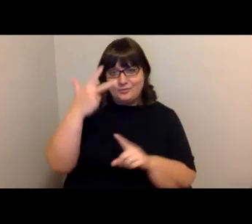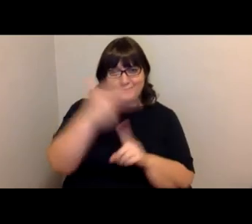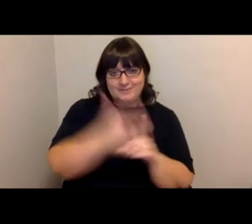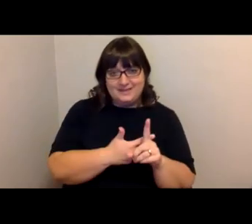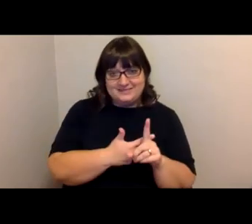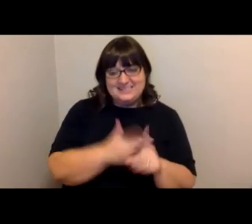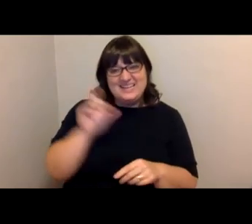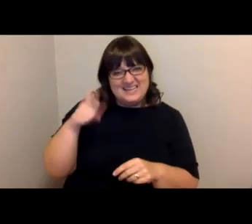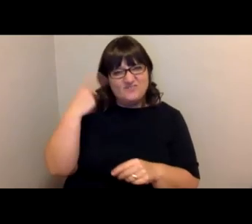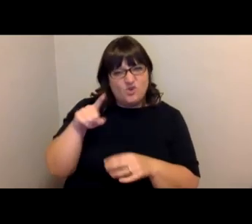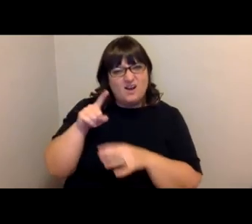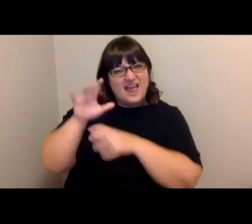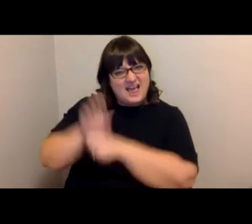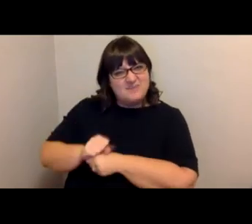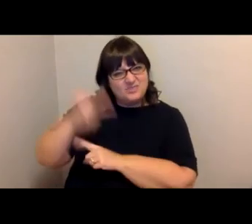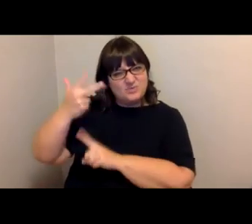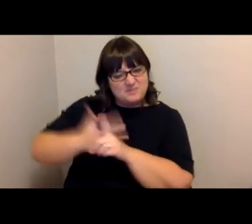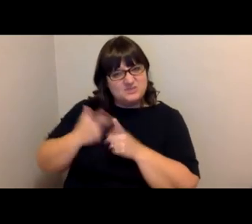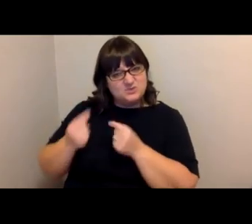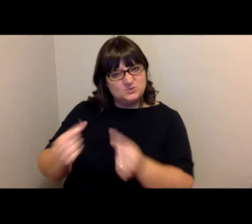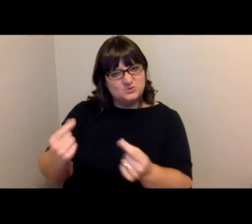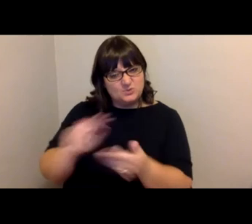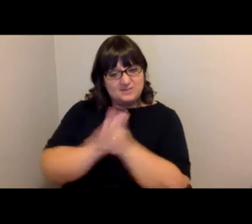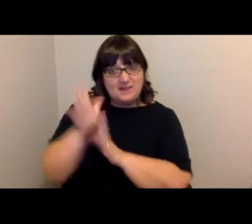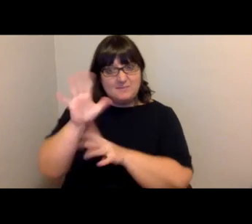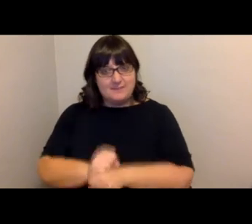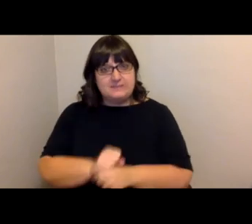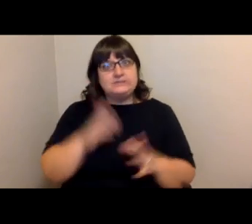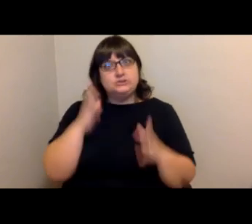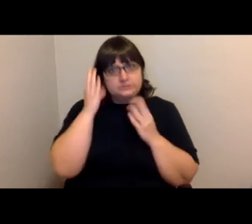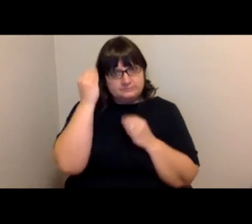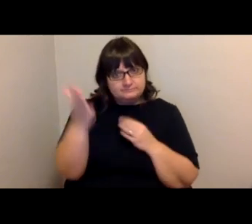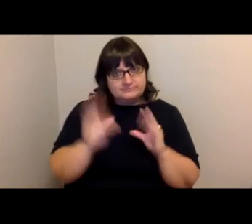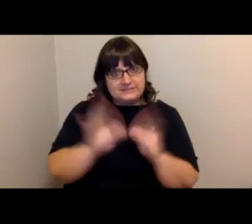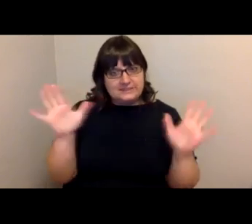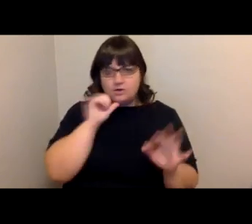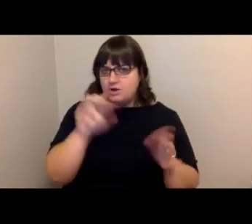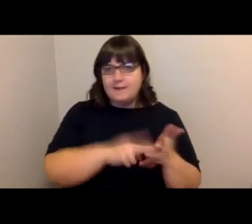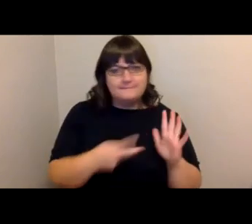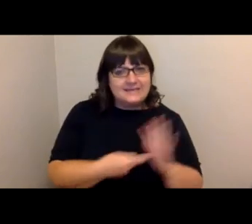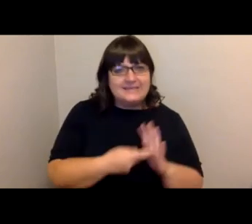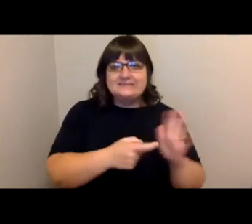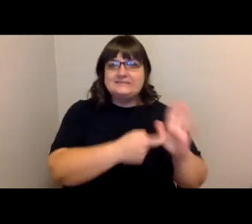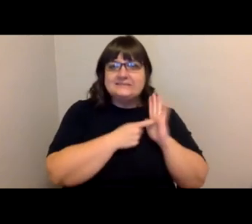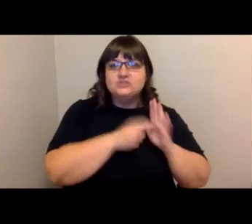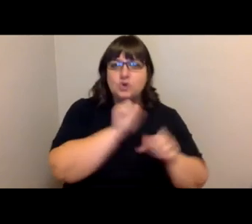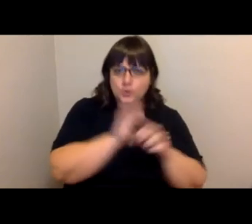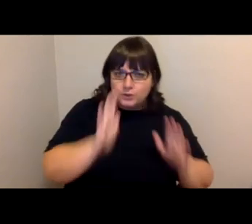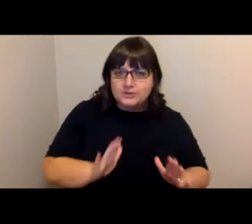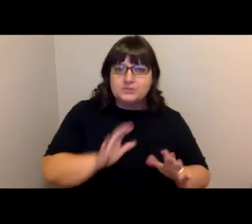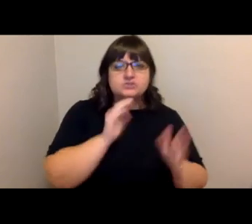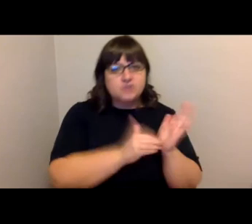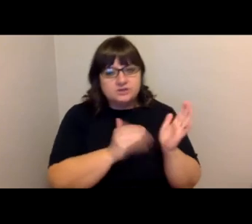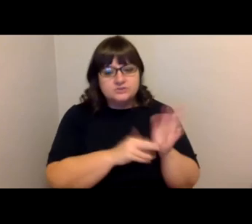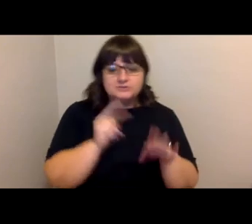not talking about essential workers like healthcare workers, cab and transit drivers, postal workers, grocery store clerks, pharmacists, etc.